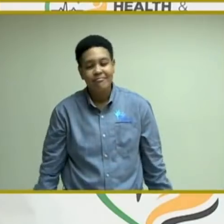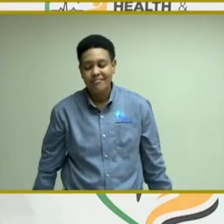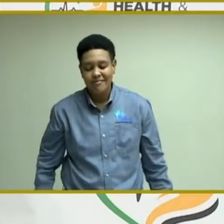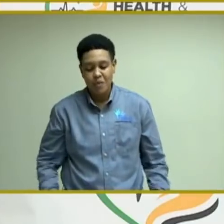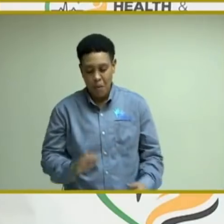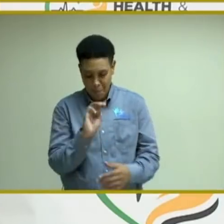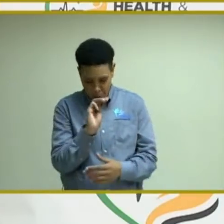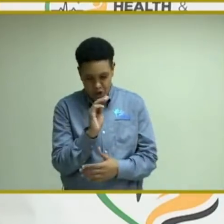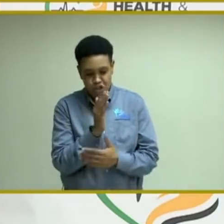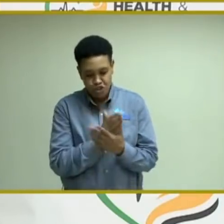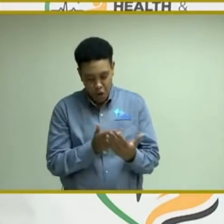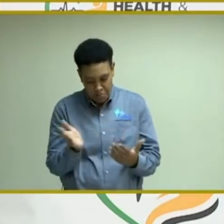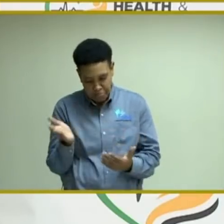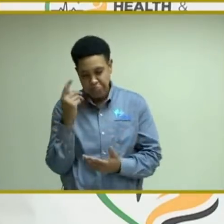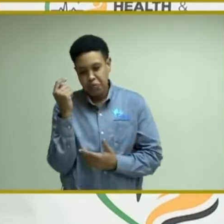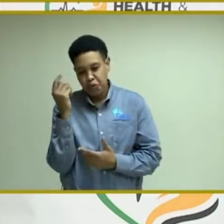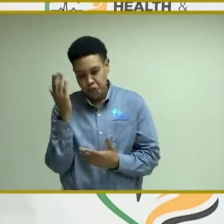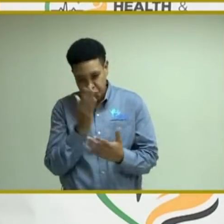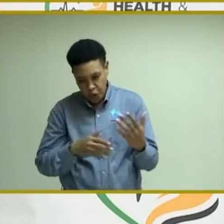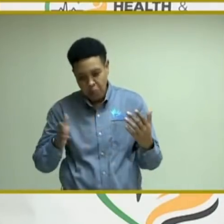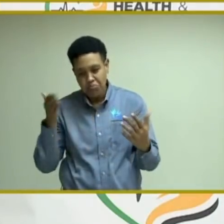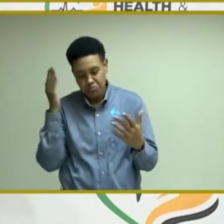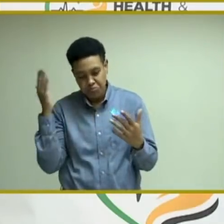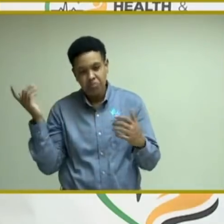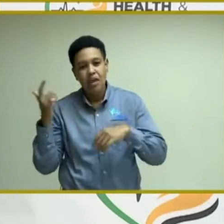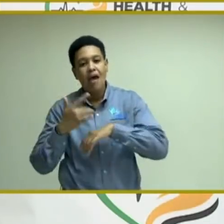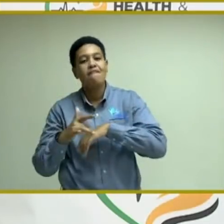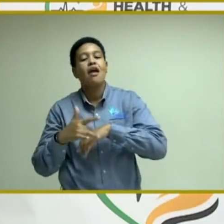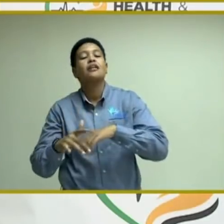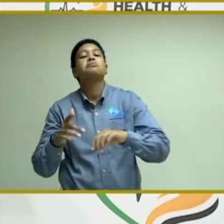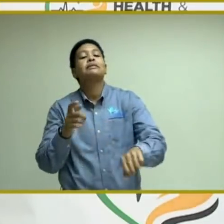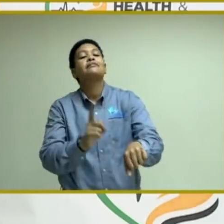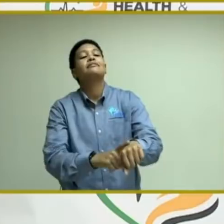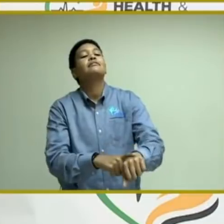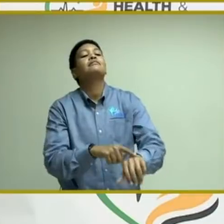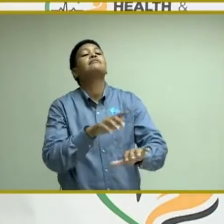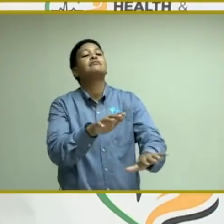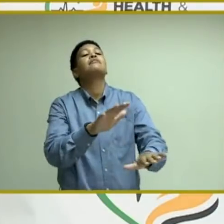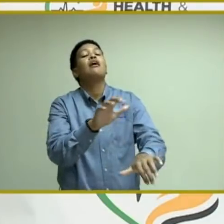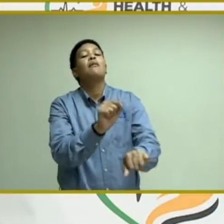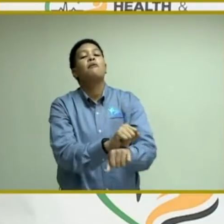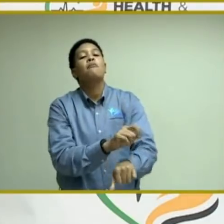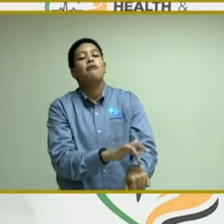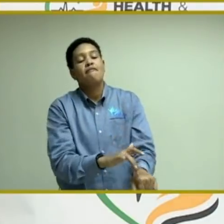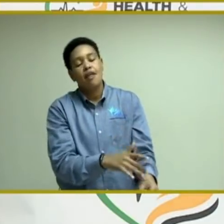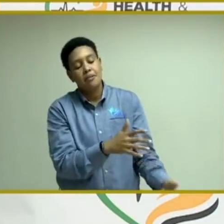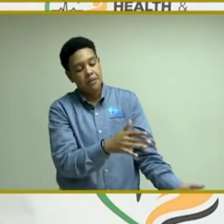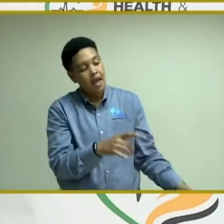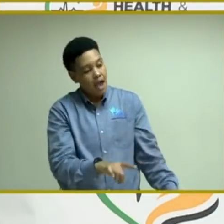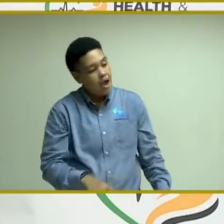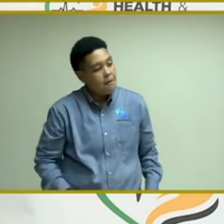time based on the available slots, based on the appointments that are made.